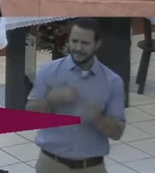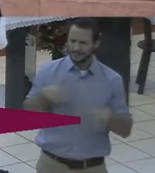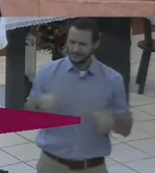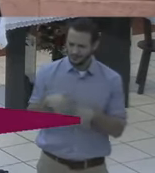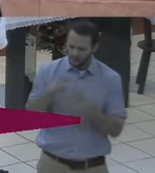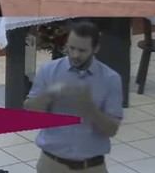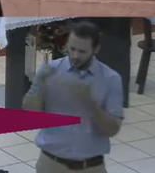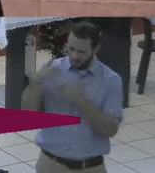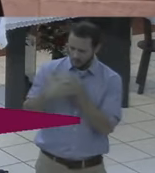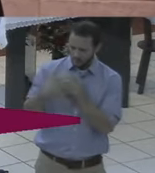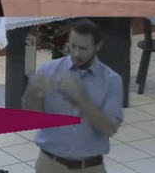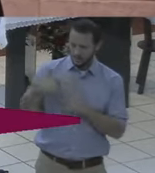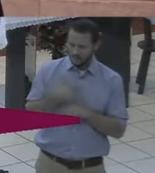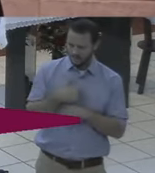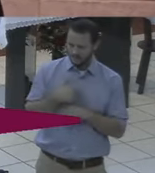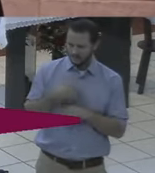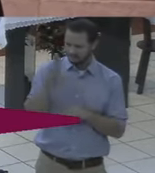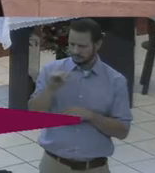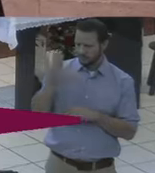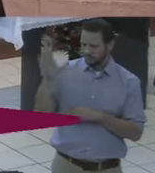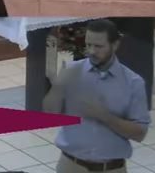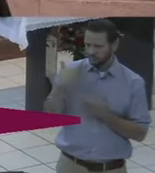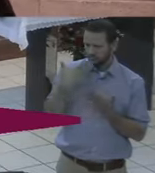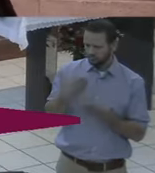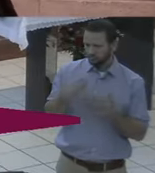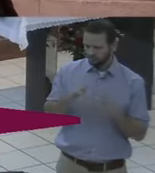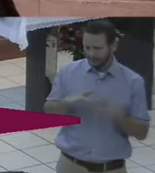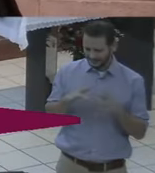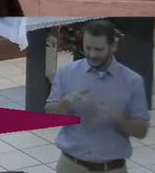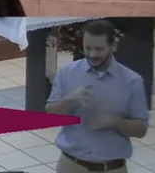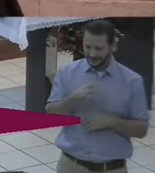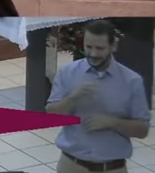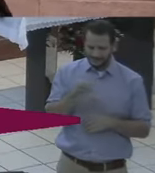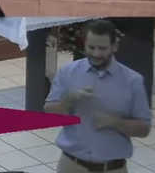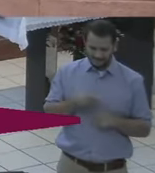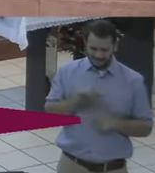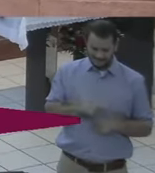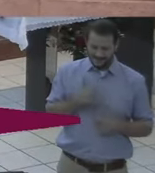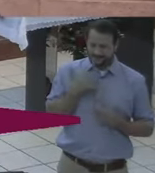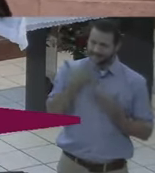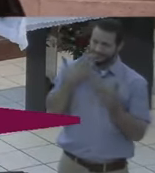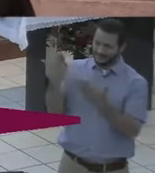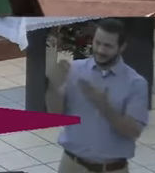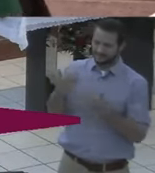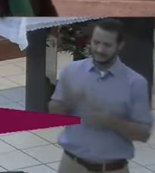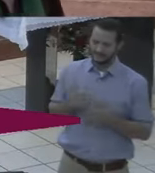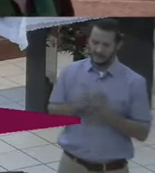calling us to do by your grace. And for that, we give you thanks. Amen.